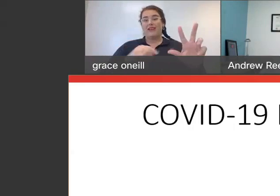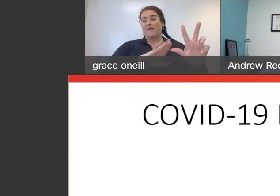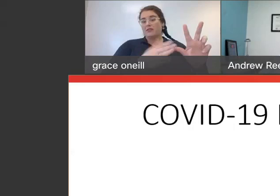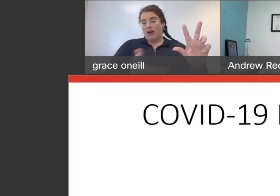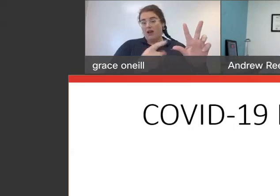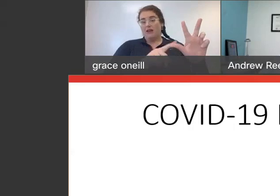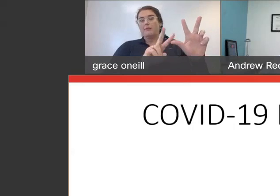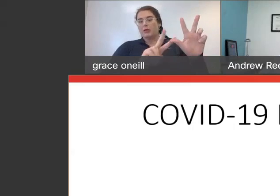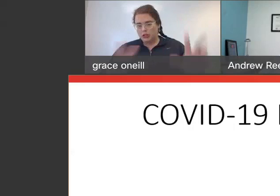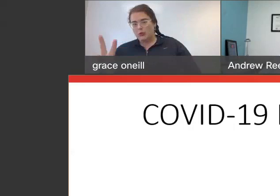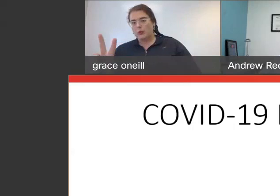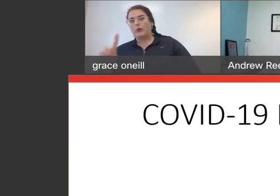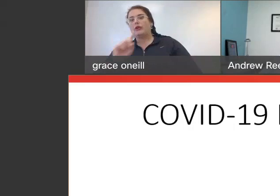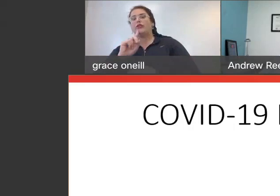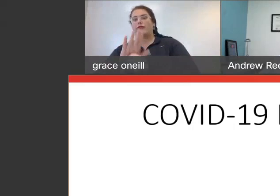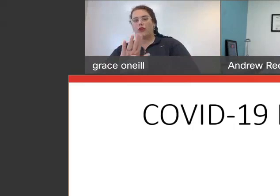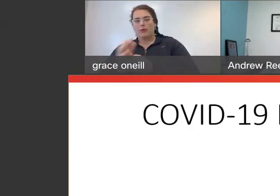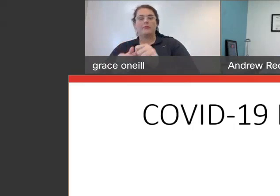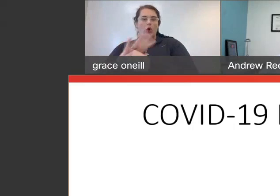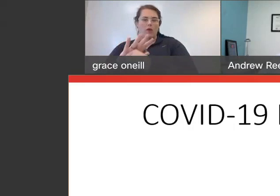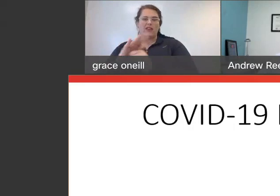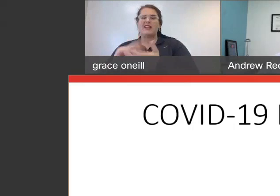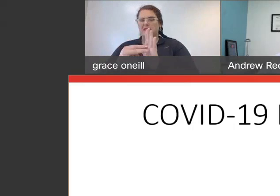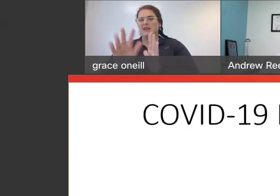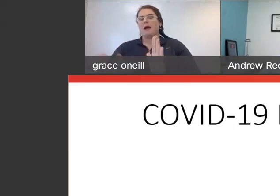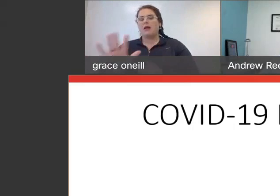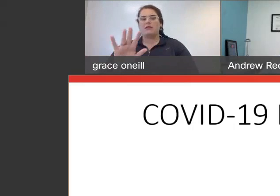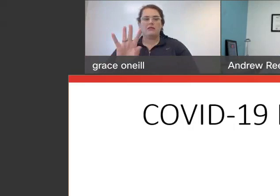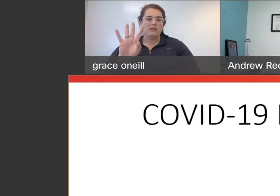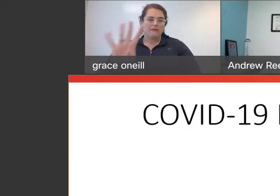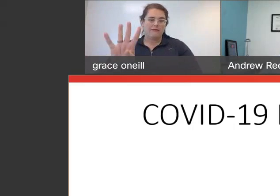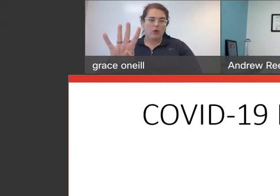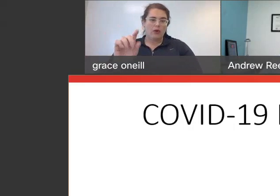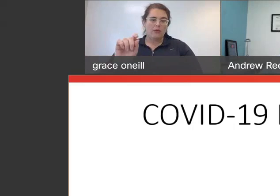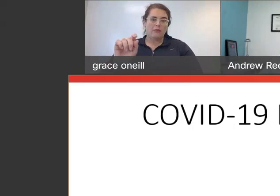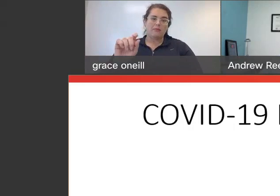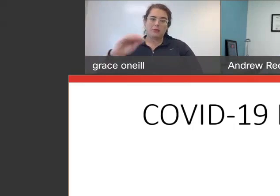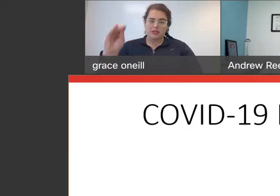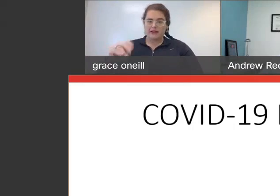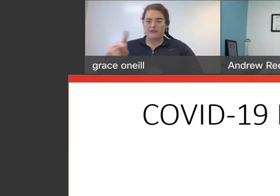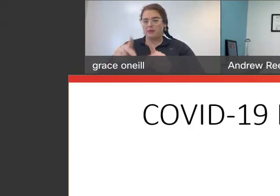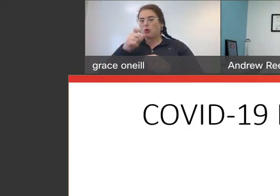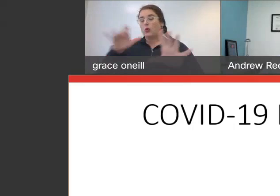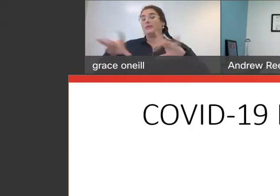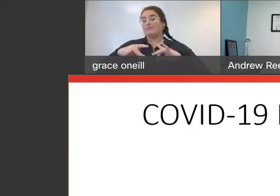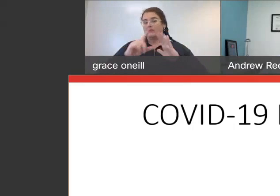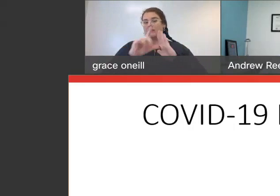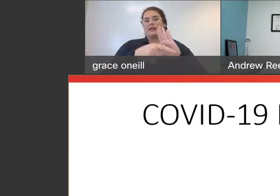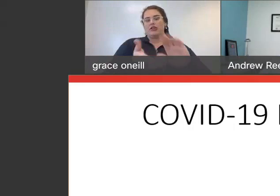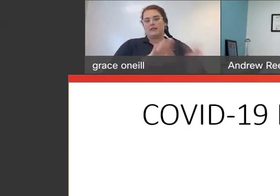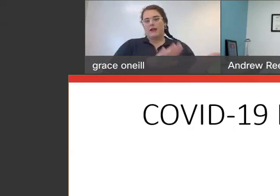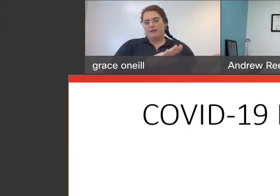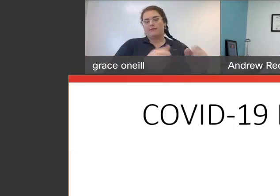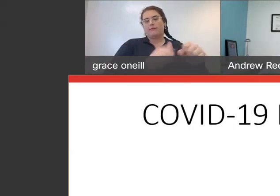are confirmed COVID deaths, representing about 4% of people in ResHab who've contracted COVID and had a confirmed